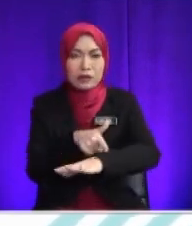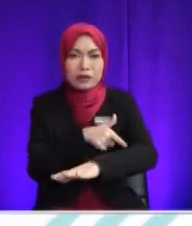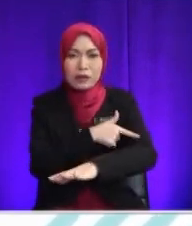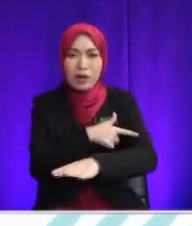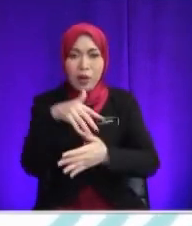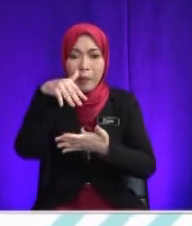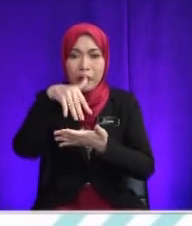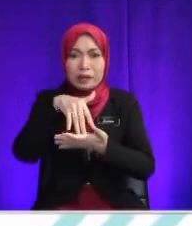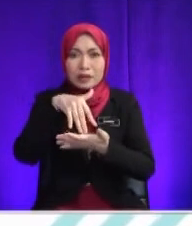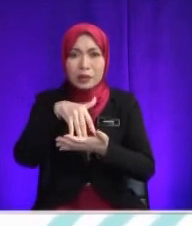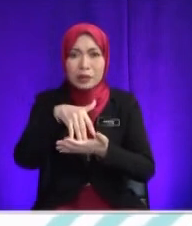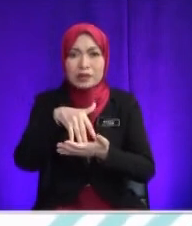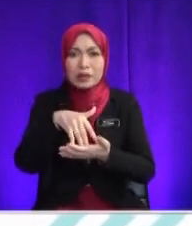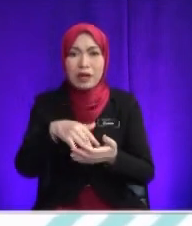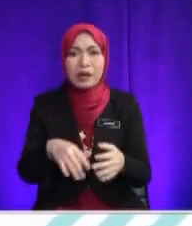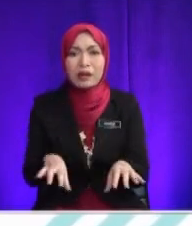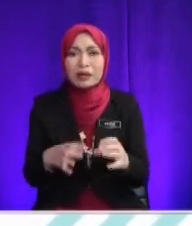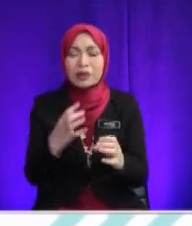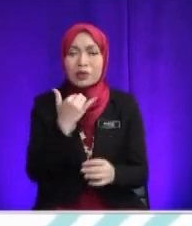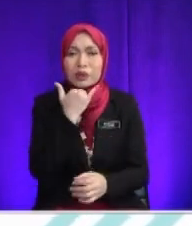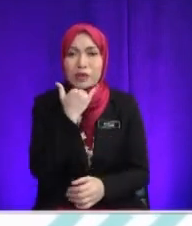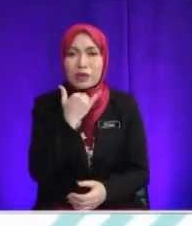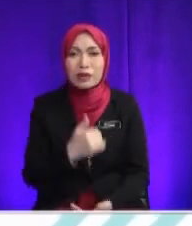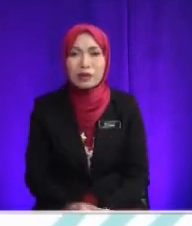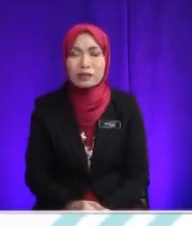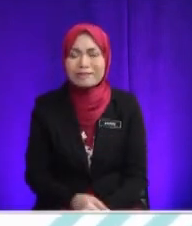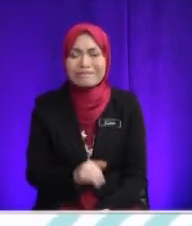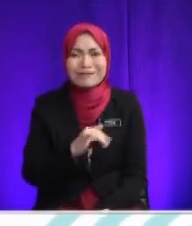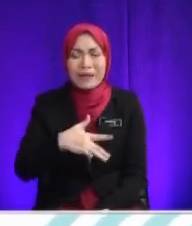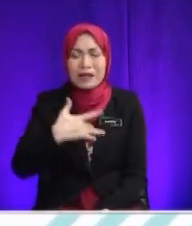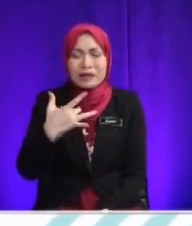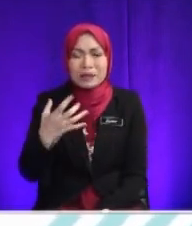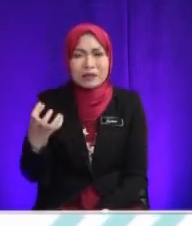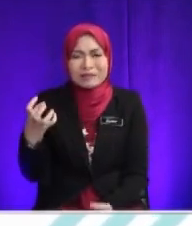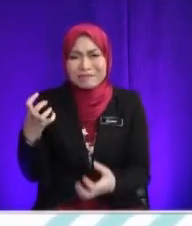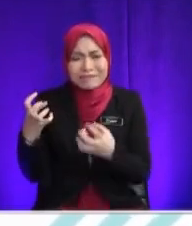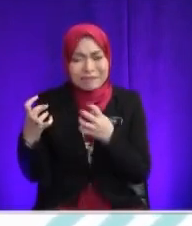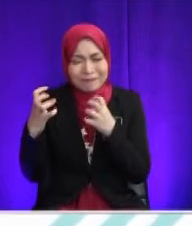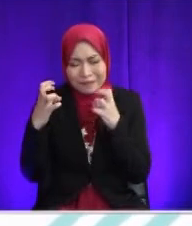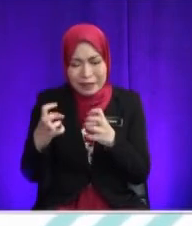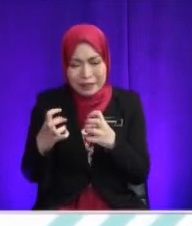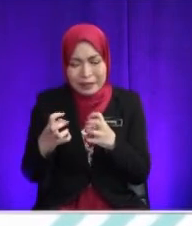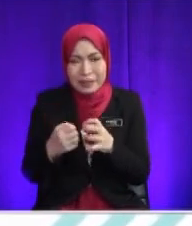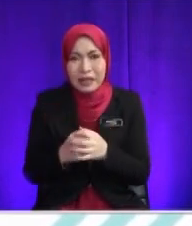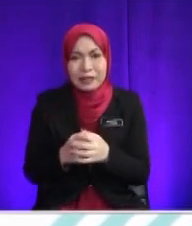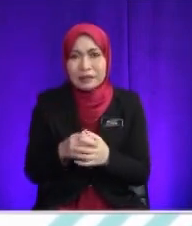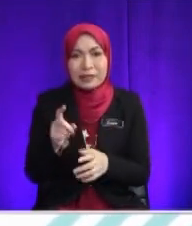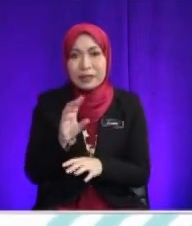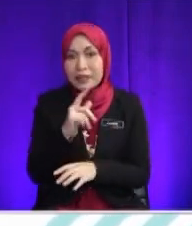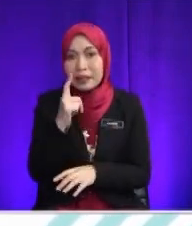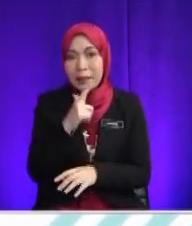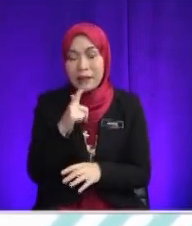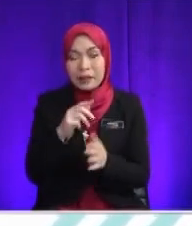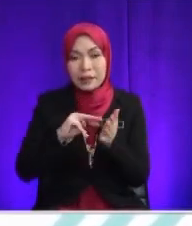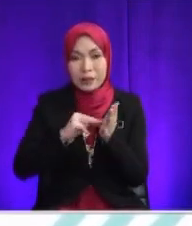me. That's a bit harsh, isn't it? I mean, it was awful, of course, but he didn't mean to kill them. I